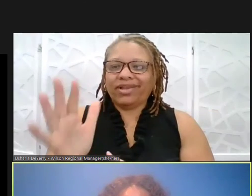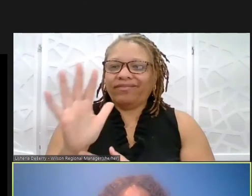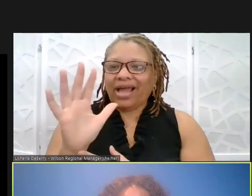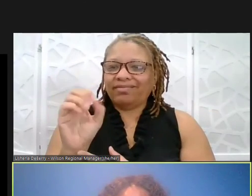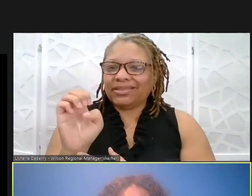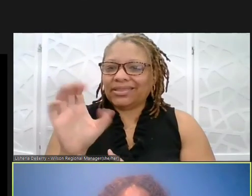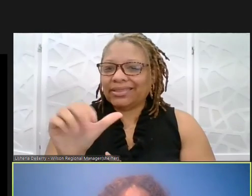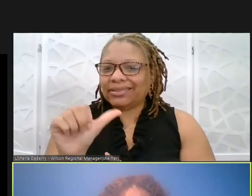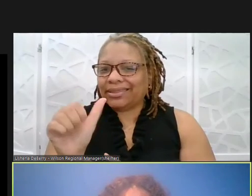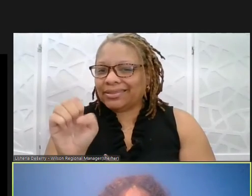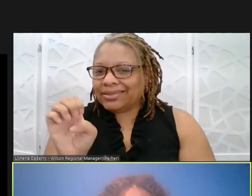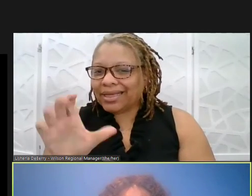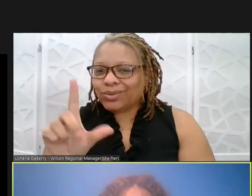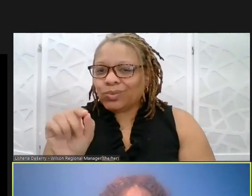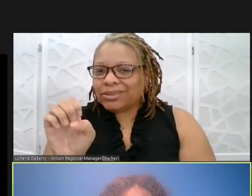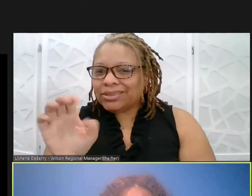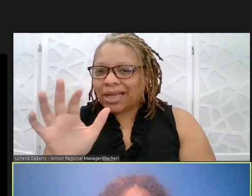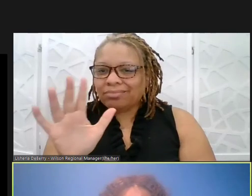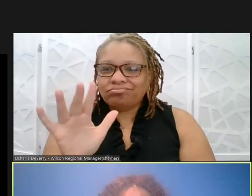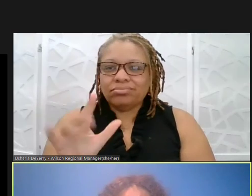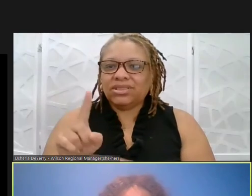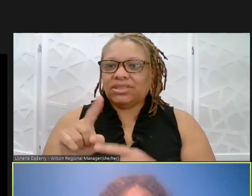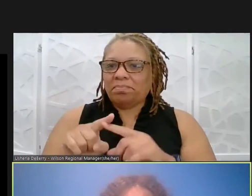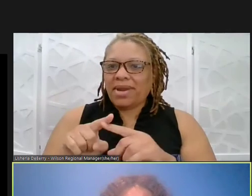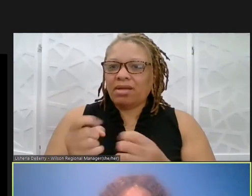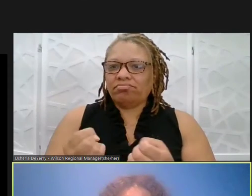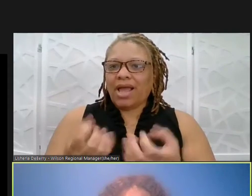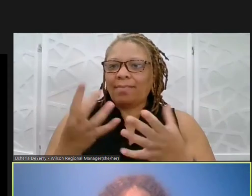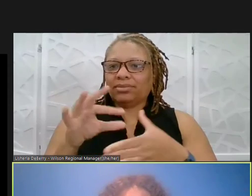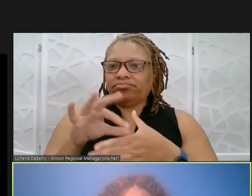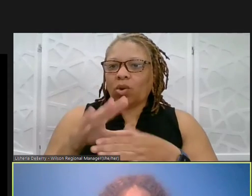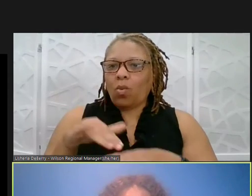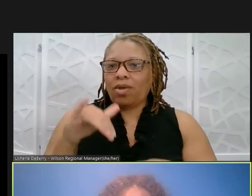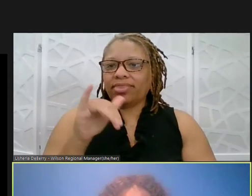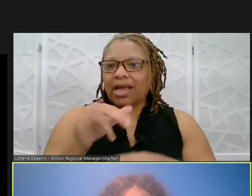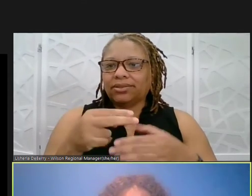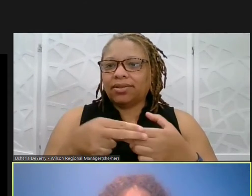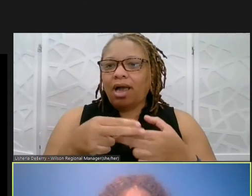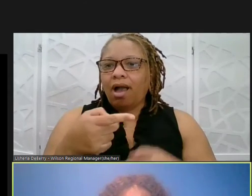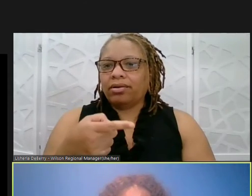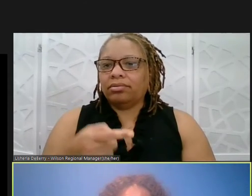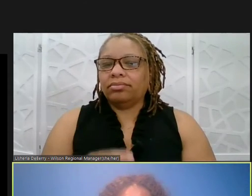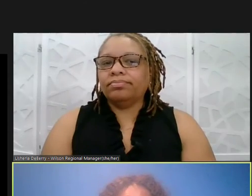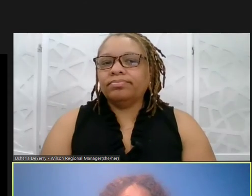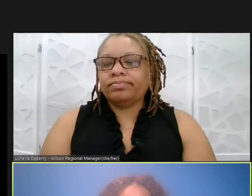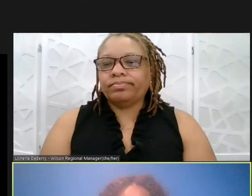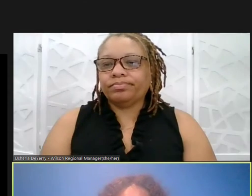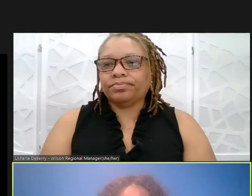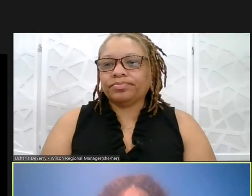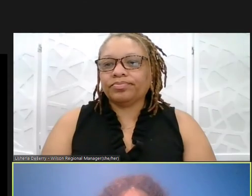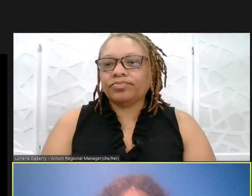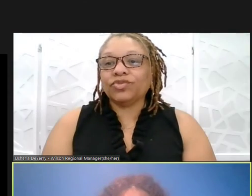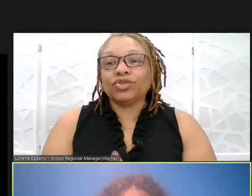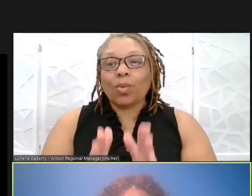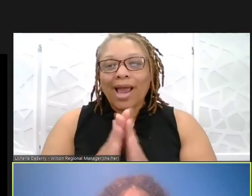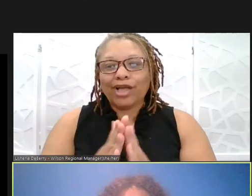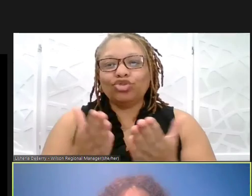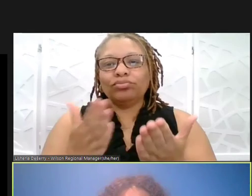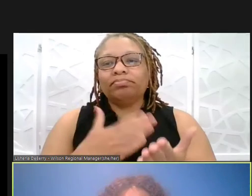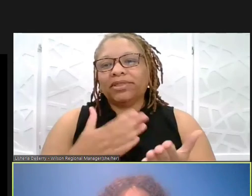take advantage and read the information. Take about 5 to 10 seconds, maybe even 20 seconds, depending on how much information is on the